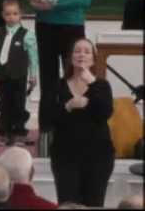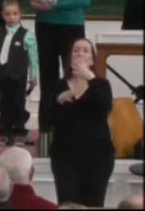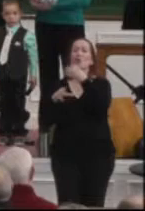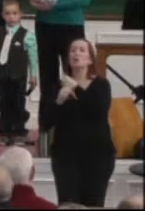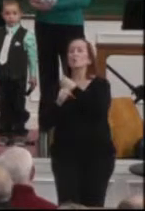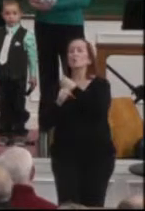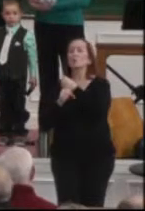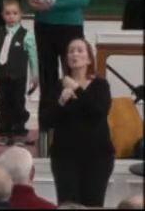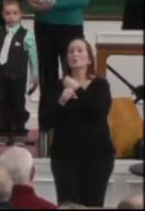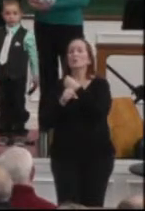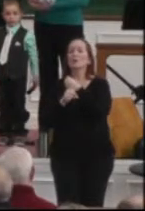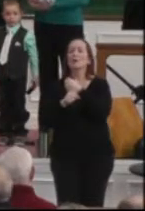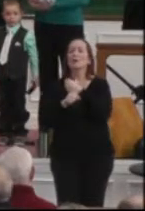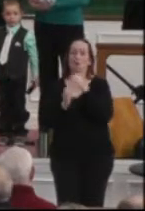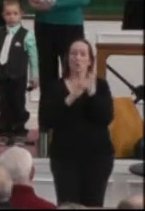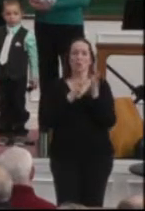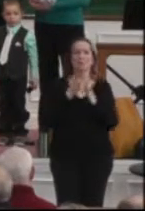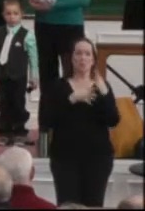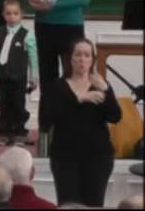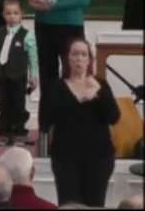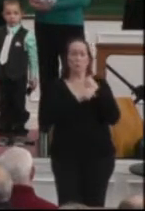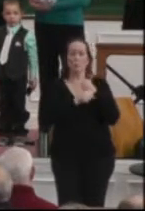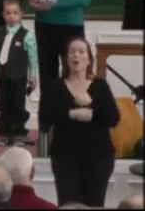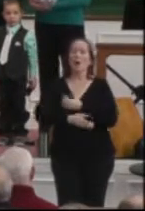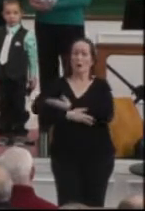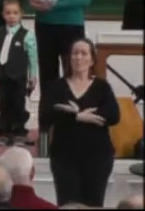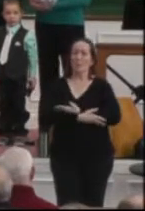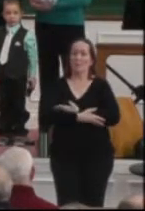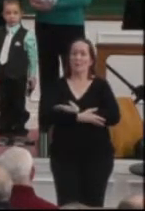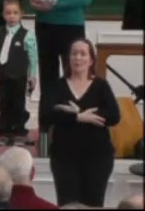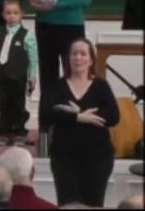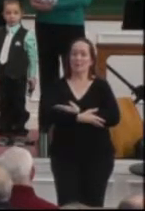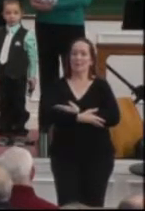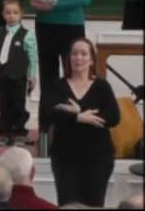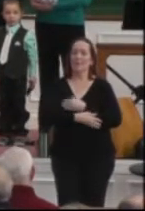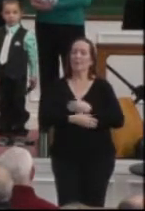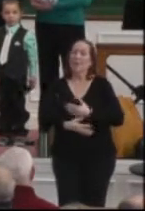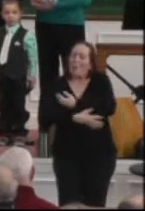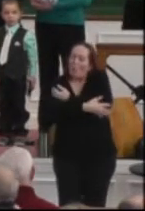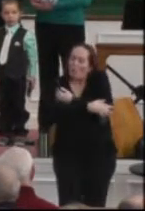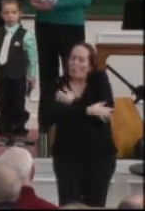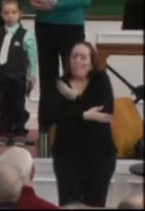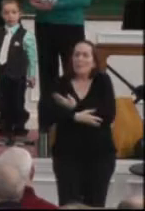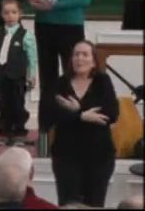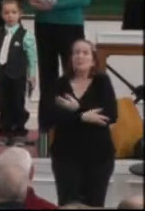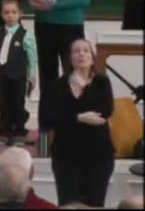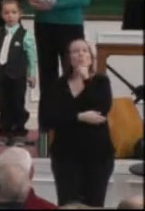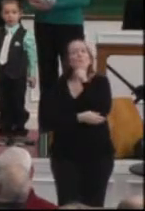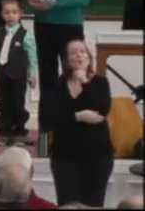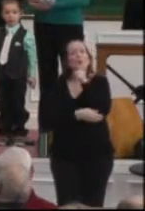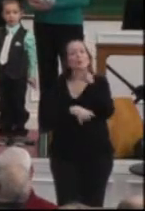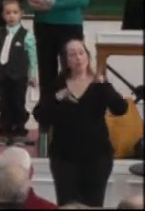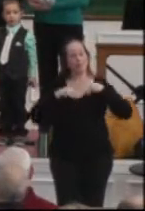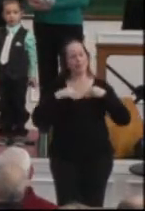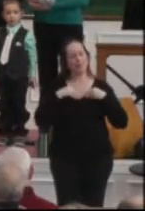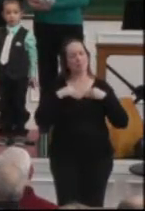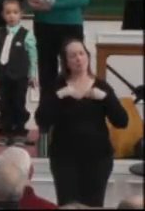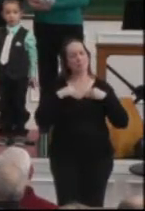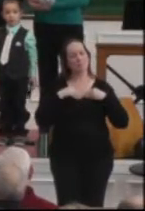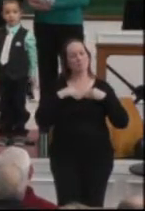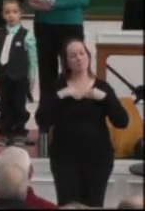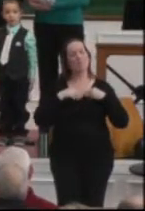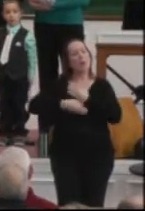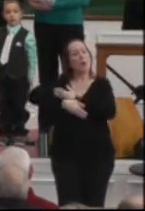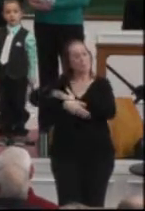and put him in the midst of them. And taking them in his arms, he said to them, 'Whoever receives one such child in my